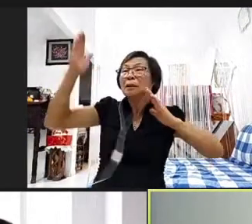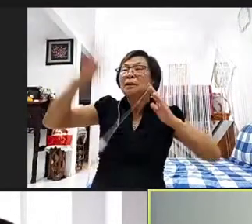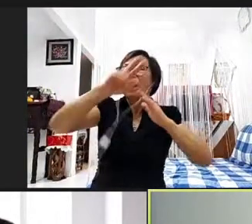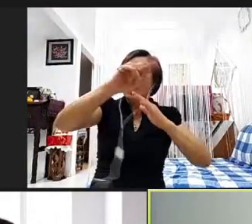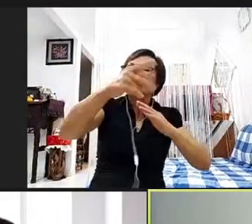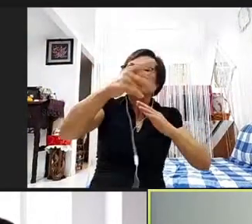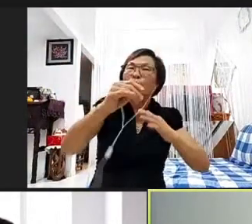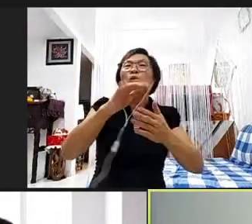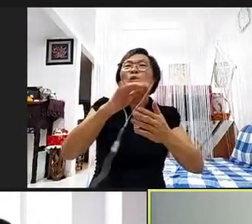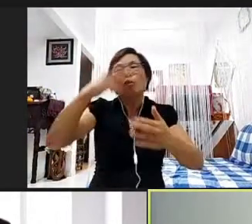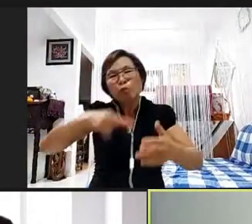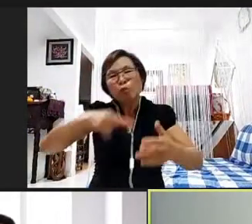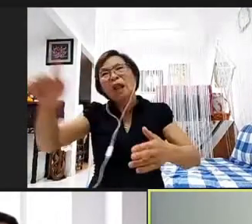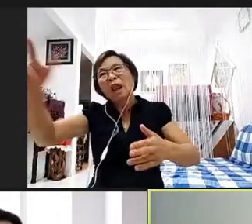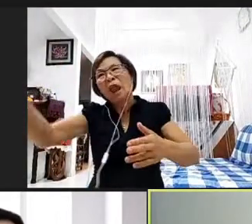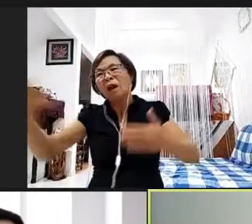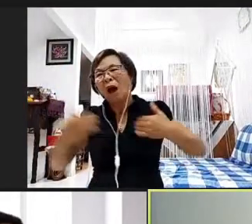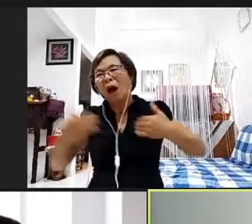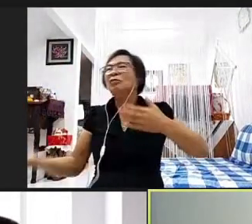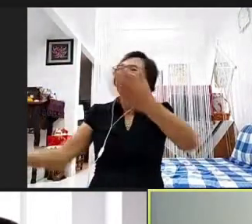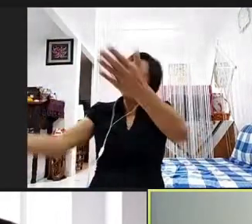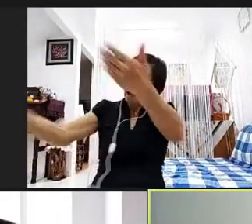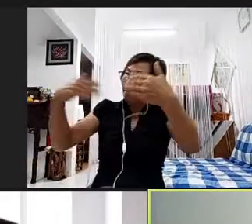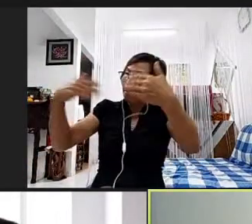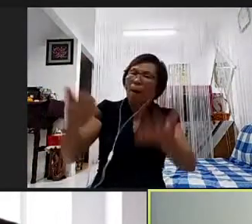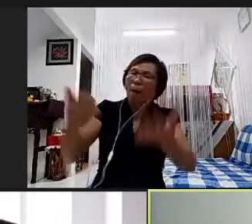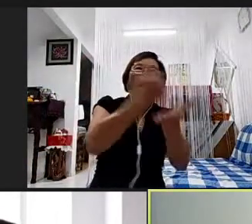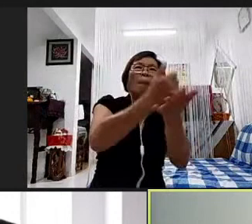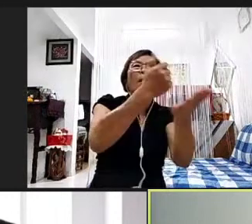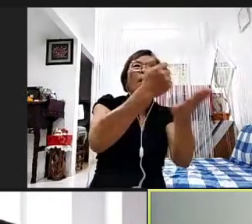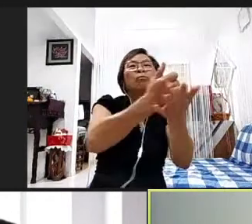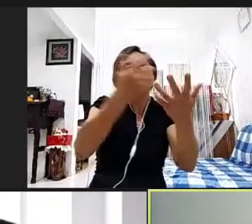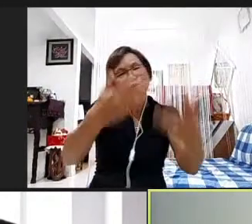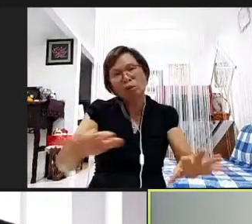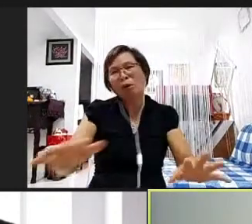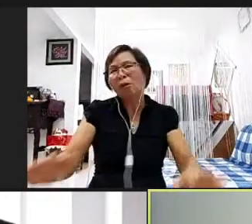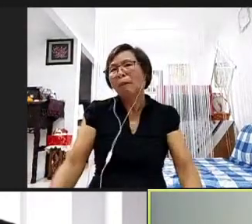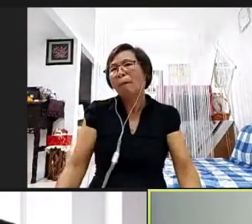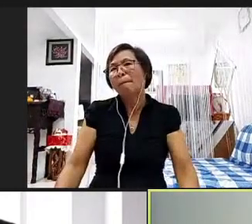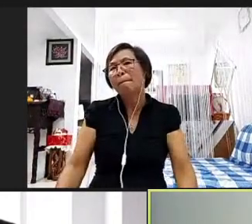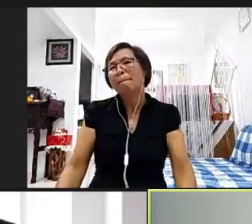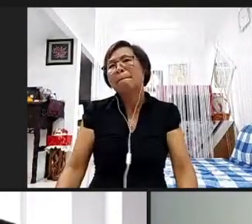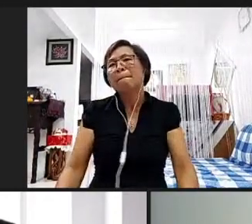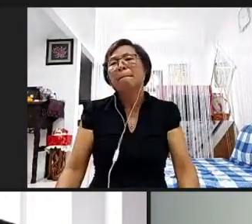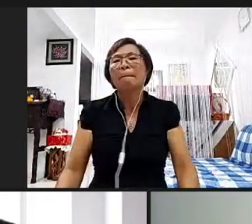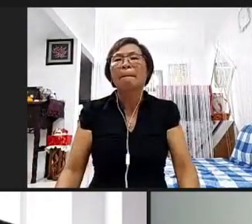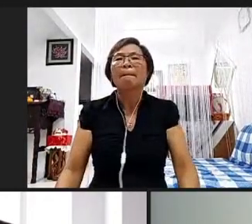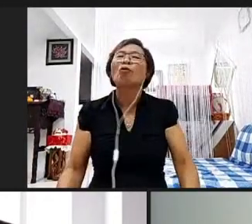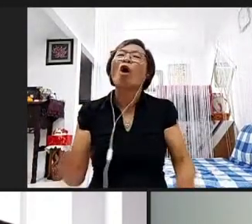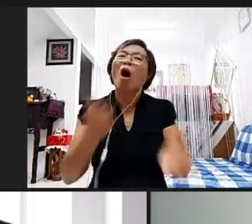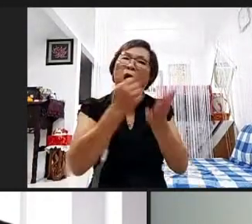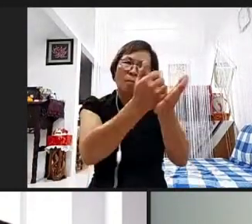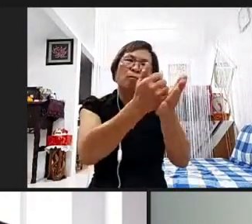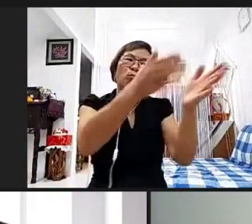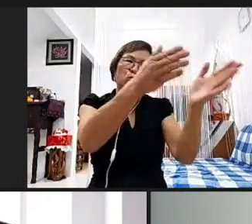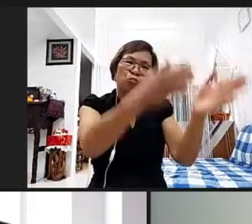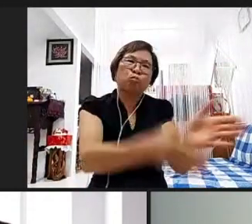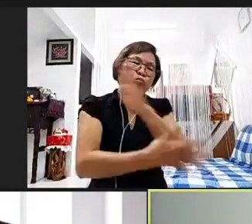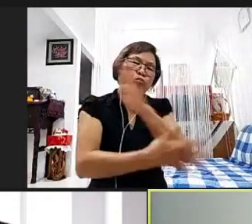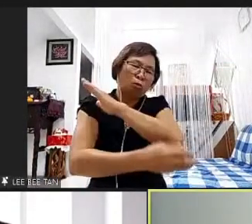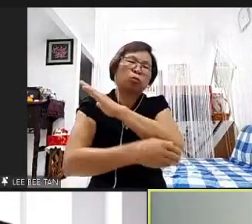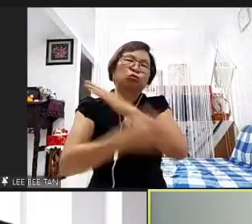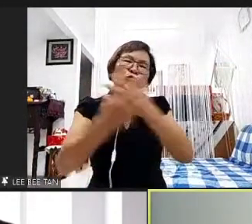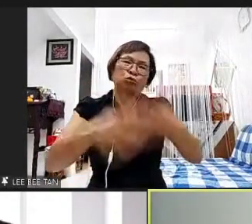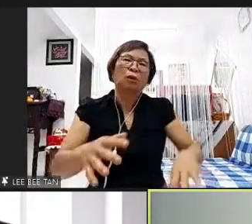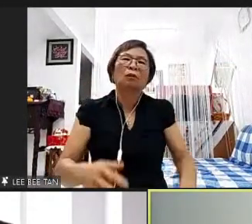religious organizations as well, have been doing their parts to reach out to the needy. So these are all